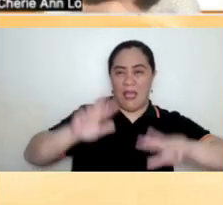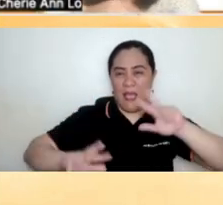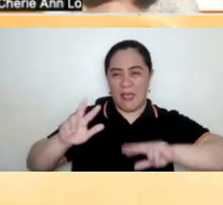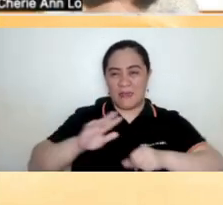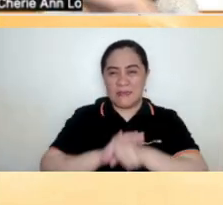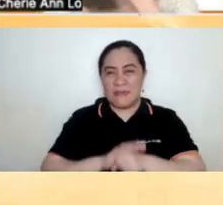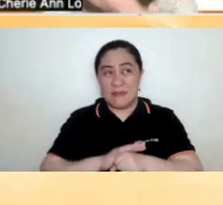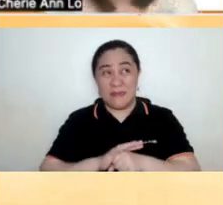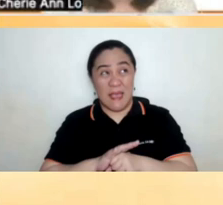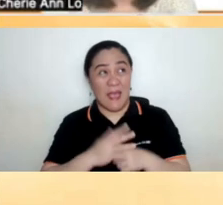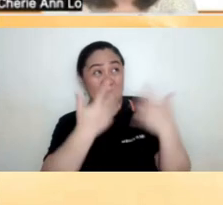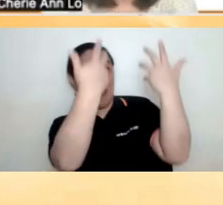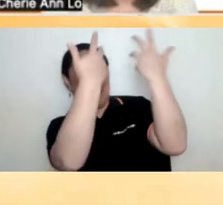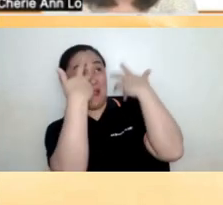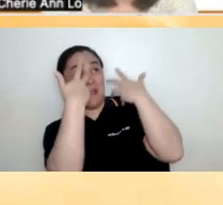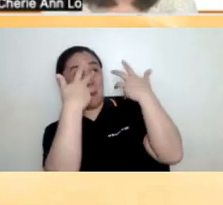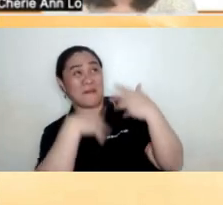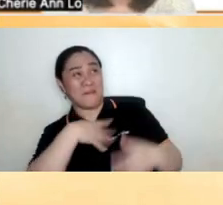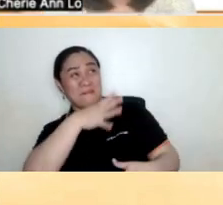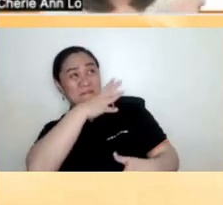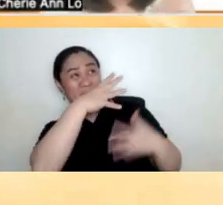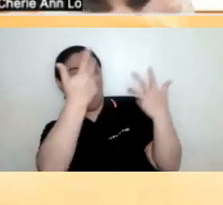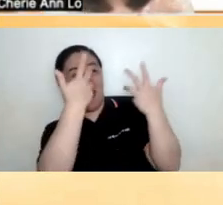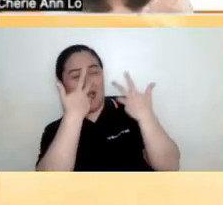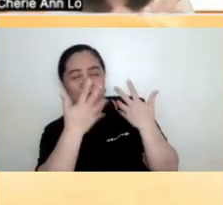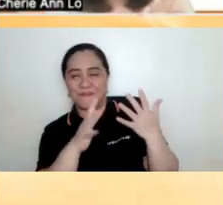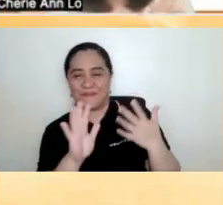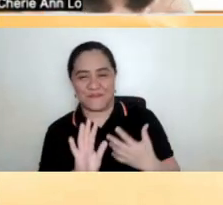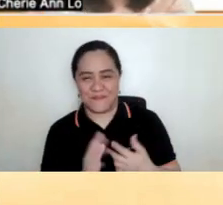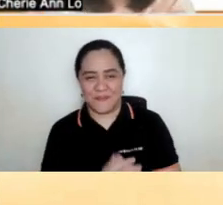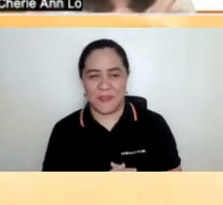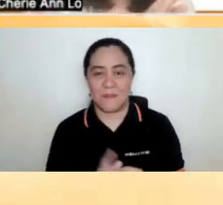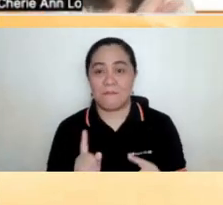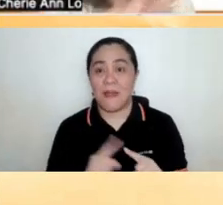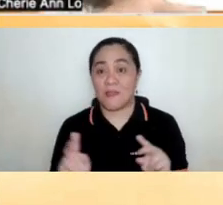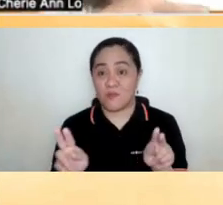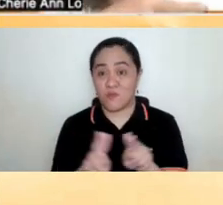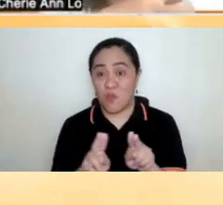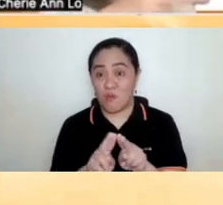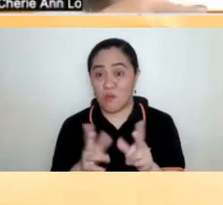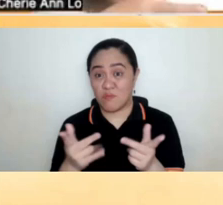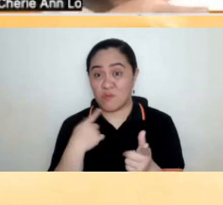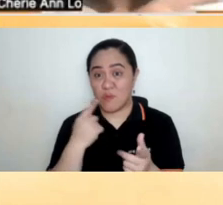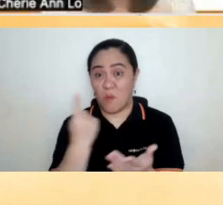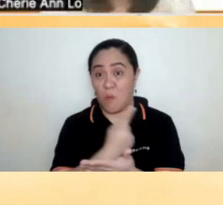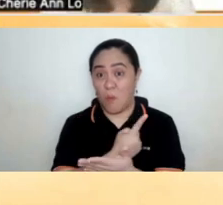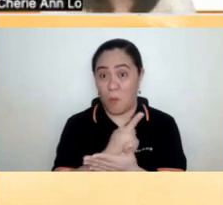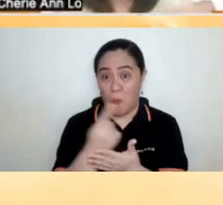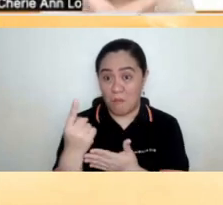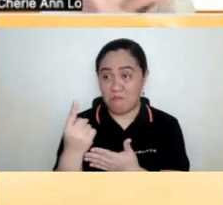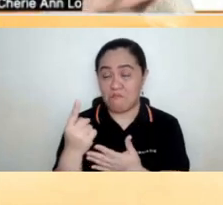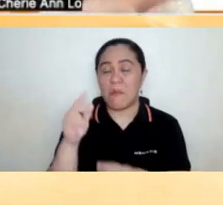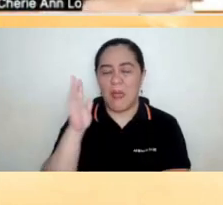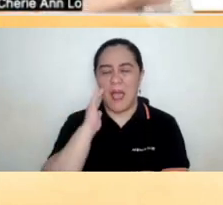distressed when they're separated from their parents. So it's not the normal na parang, di ba, for the first few weeks that really happens,